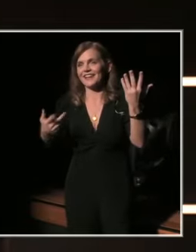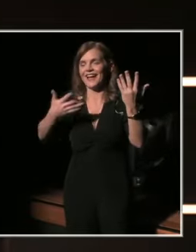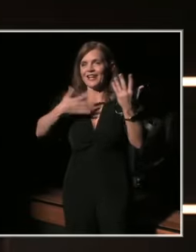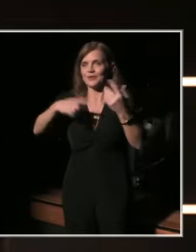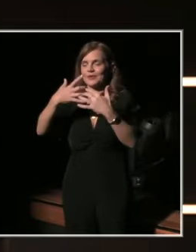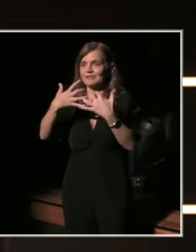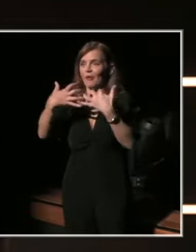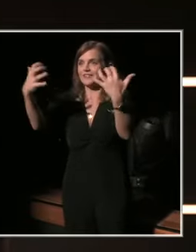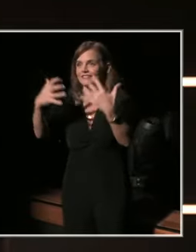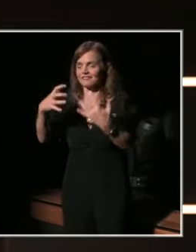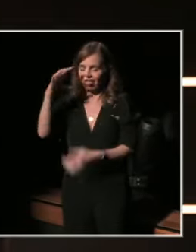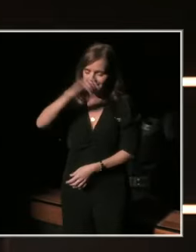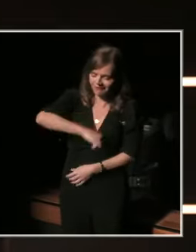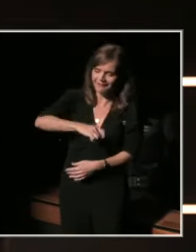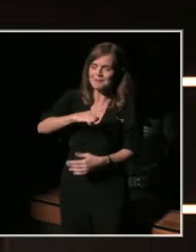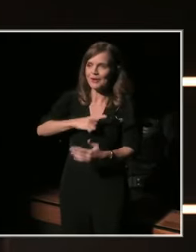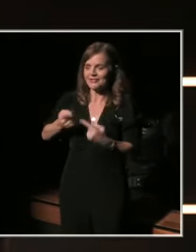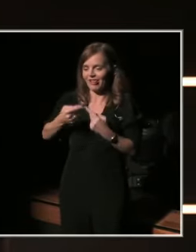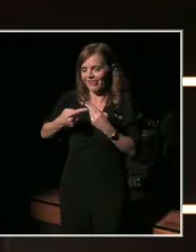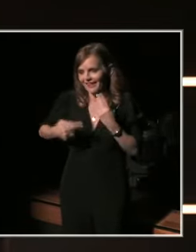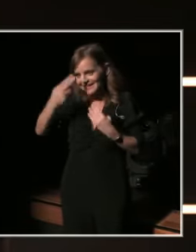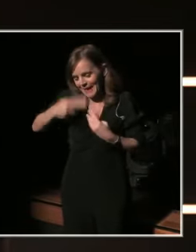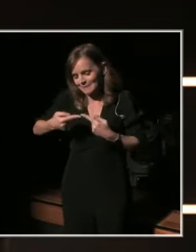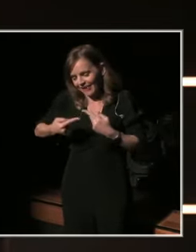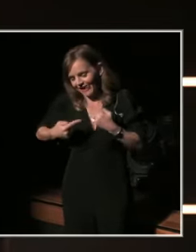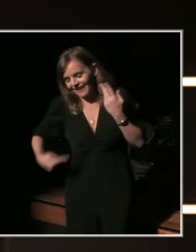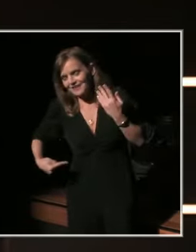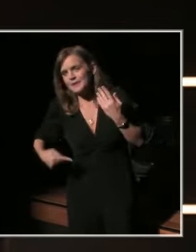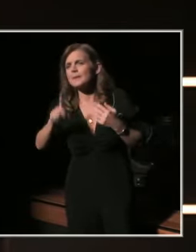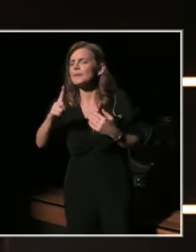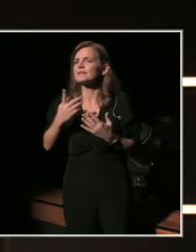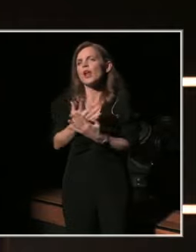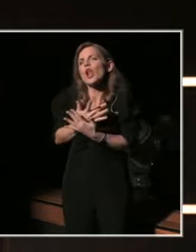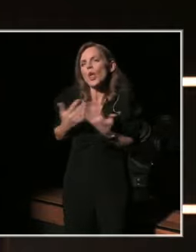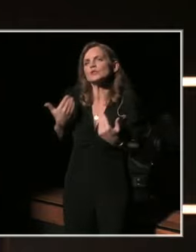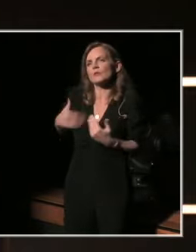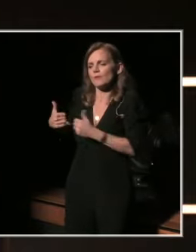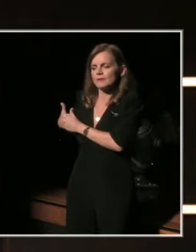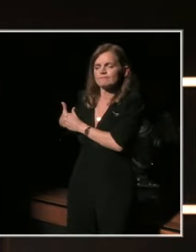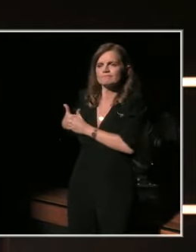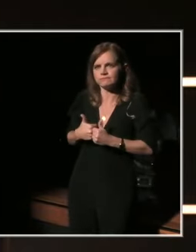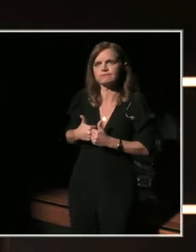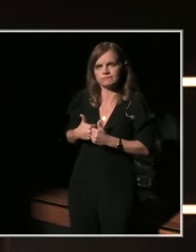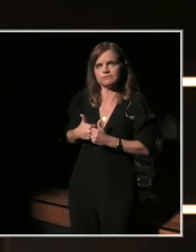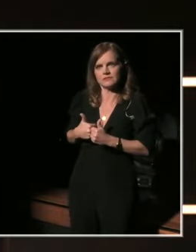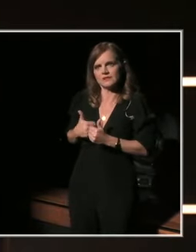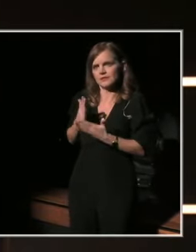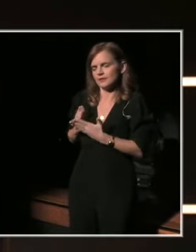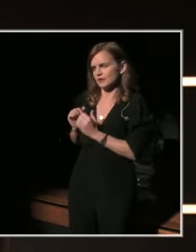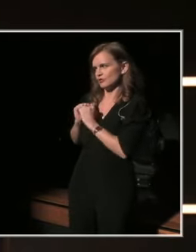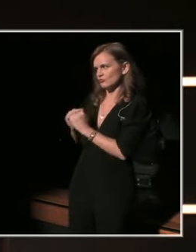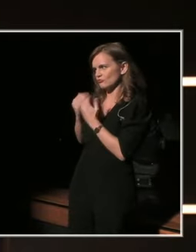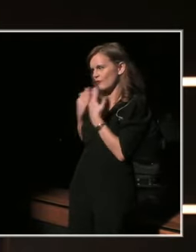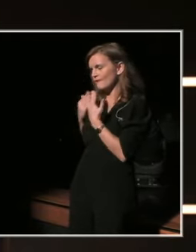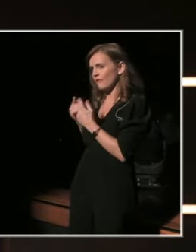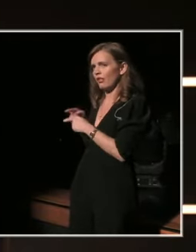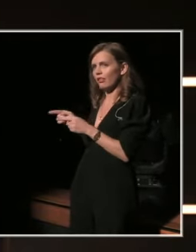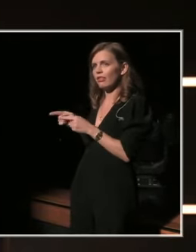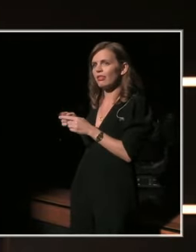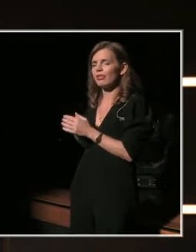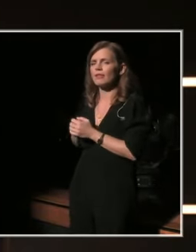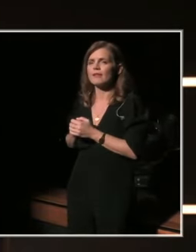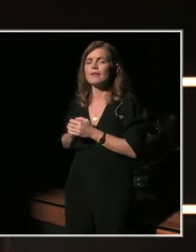lose you by continuing to name them, but there have been a lot of women by my side, so I'm very grateful. But the thanks